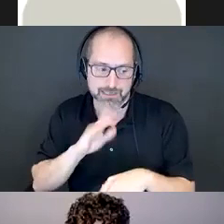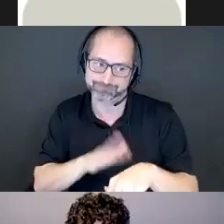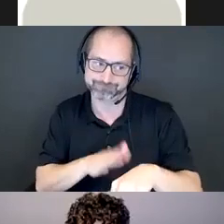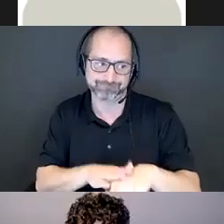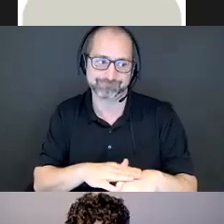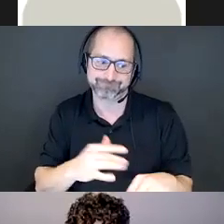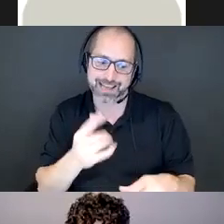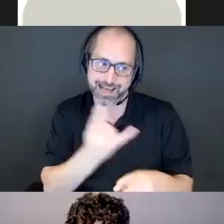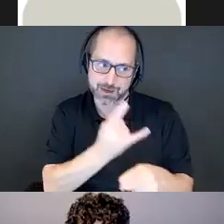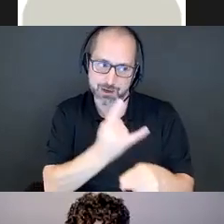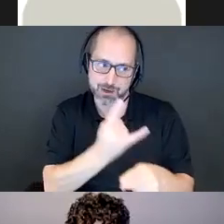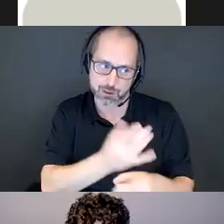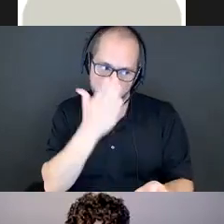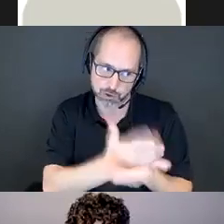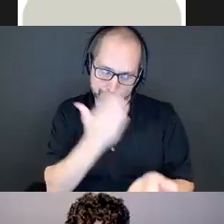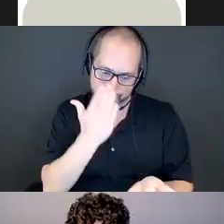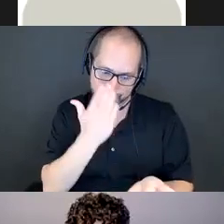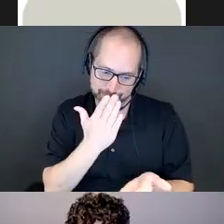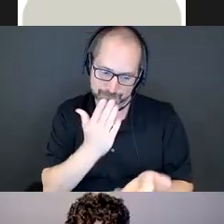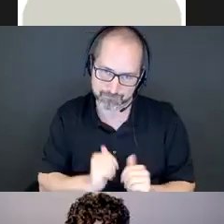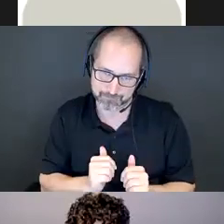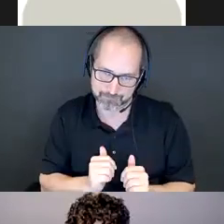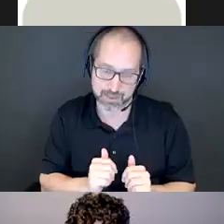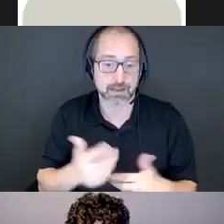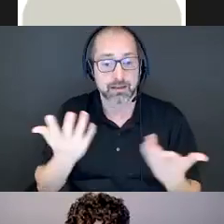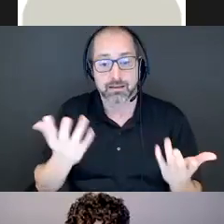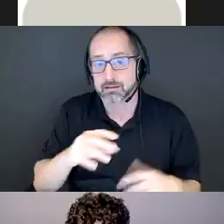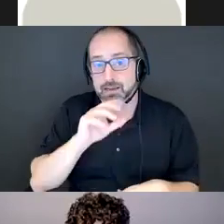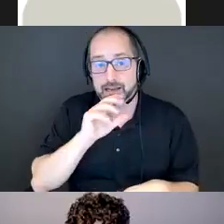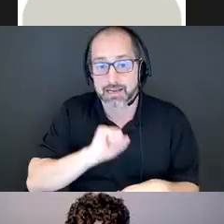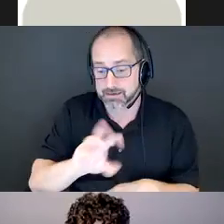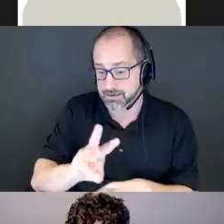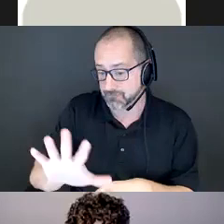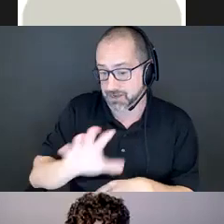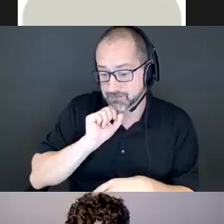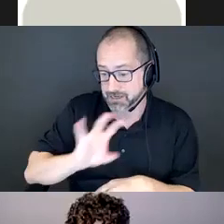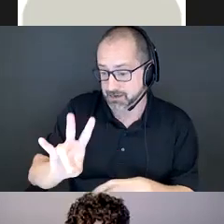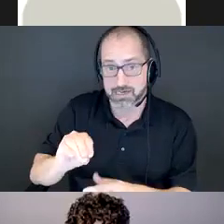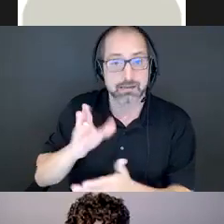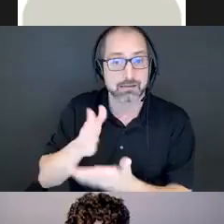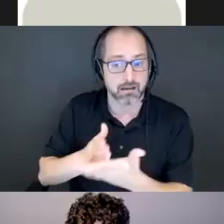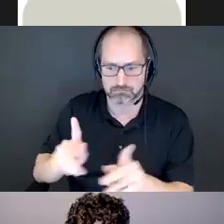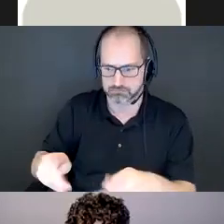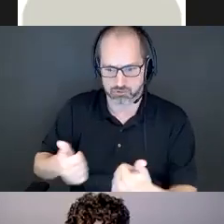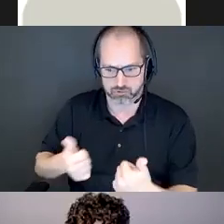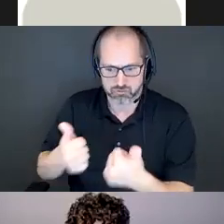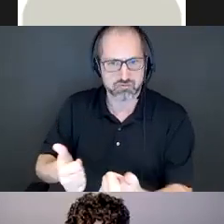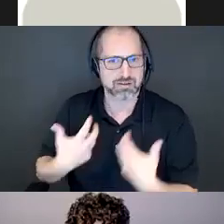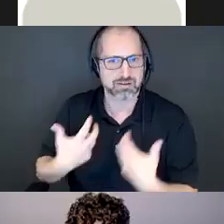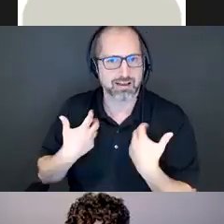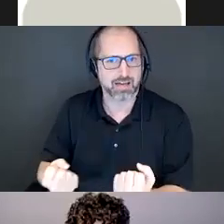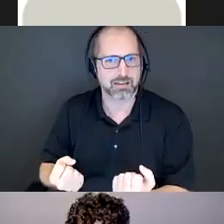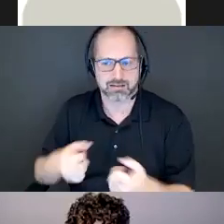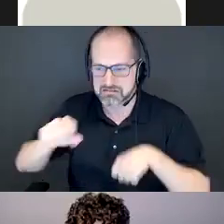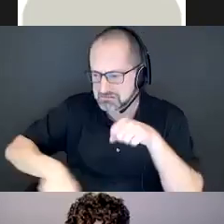know that some people at age 65 or at 70 are in very, very good health. They ride, they cycle,